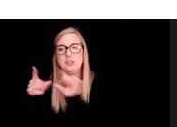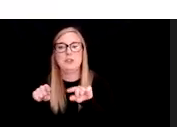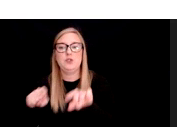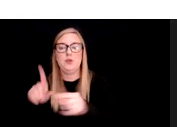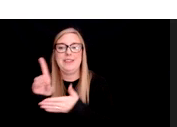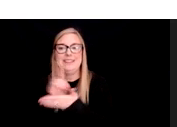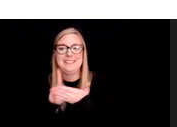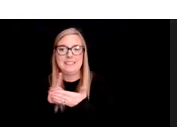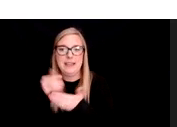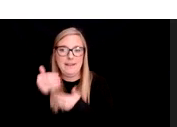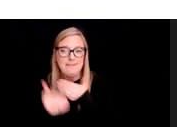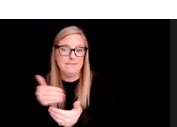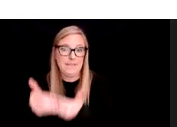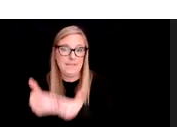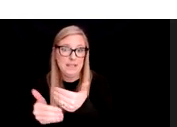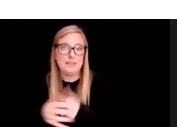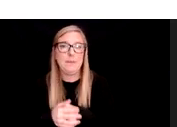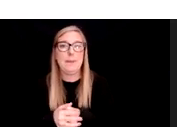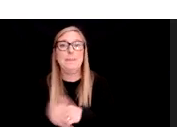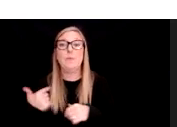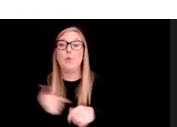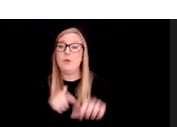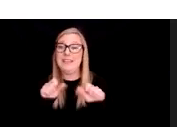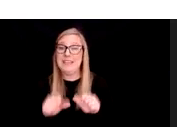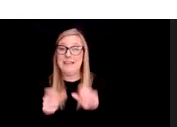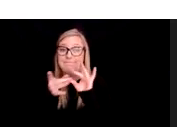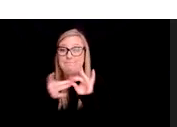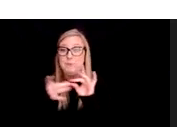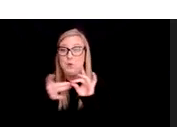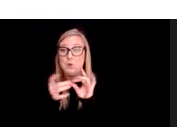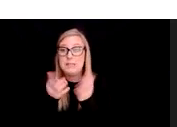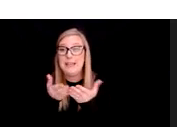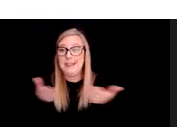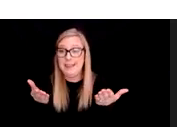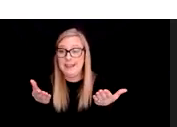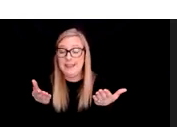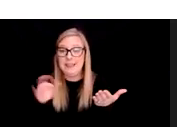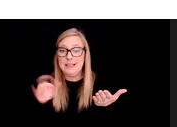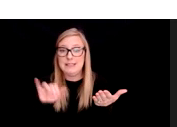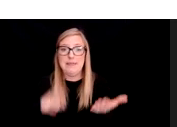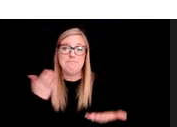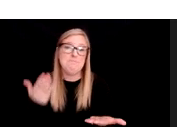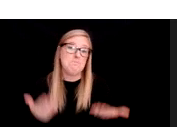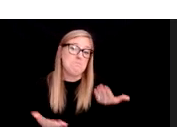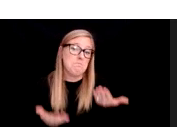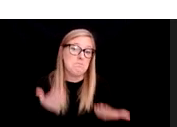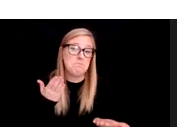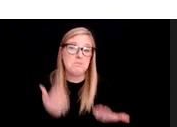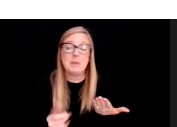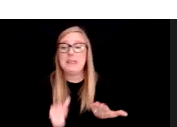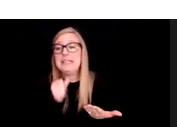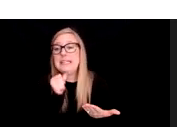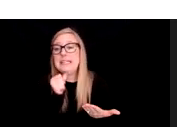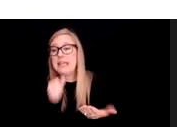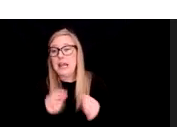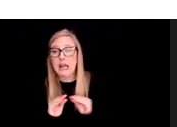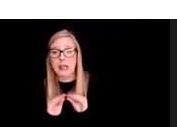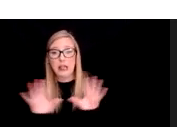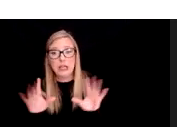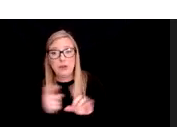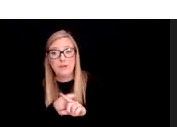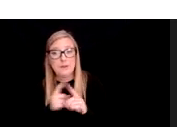can actually, you know, notate things that might not be intuitive from the start